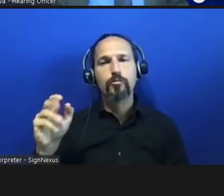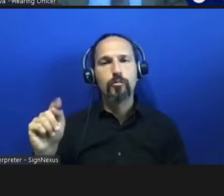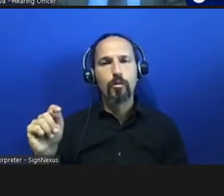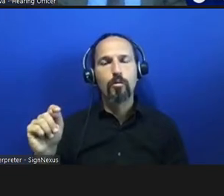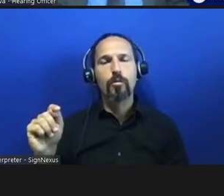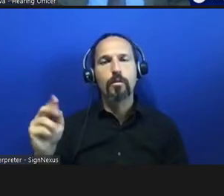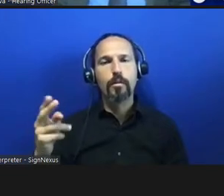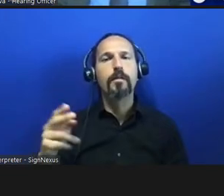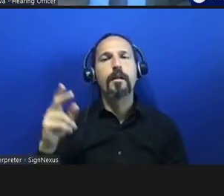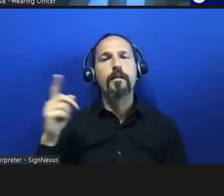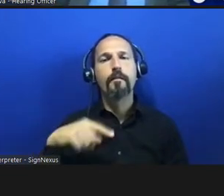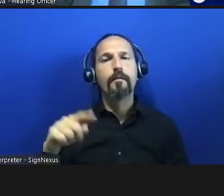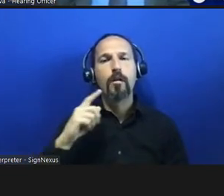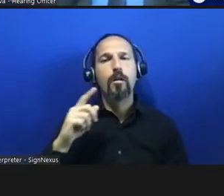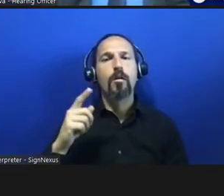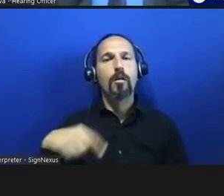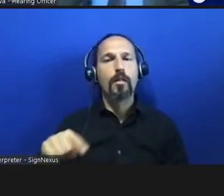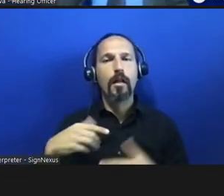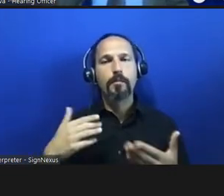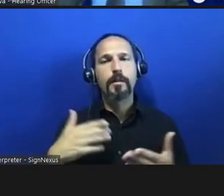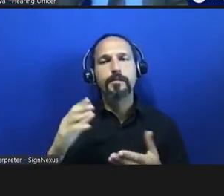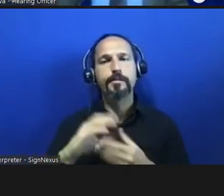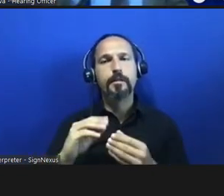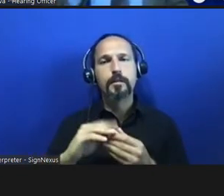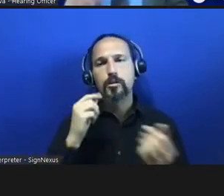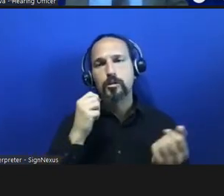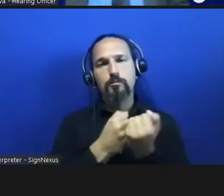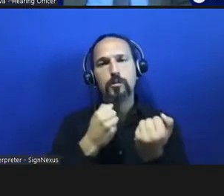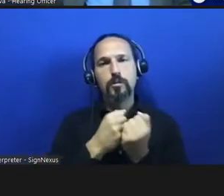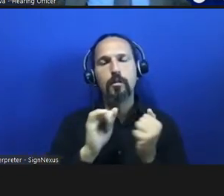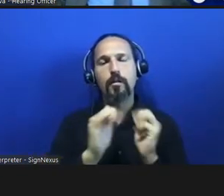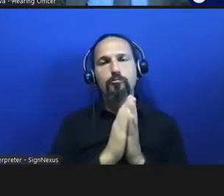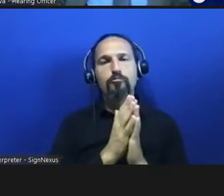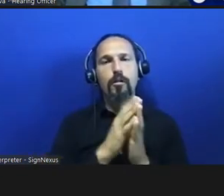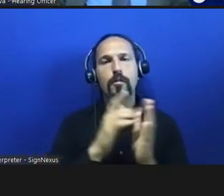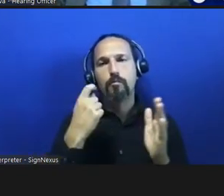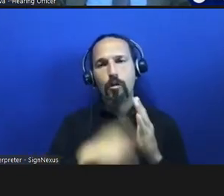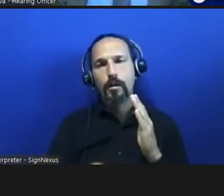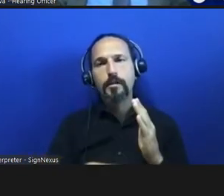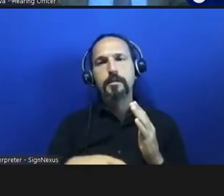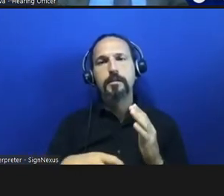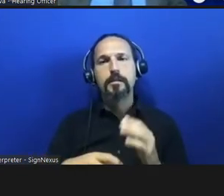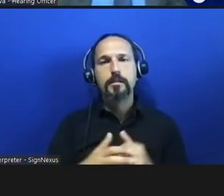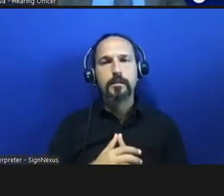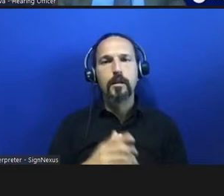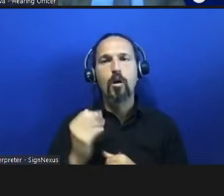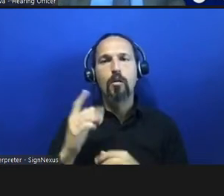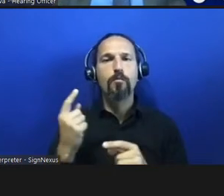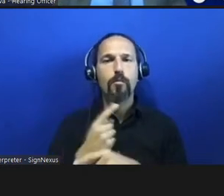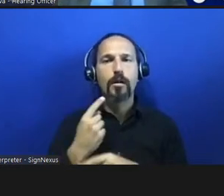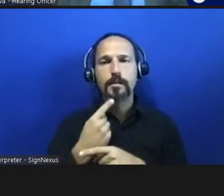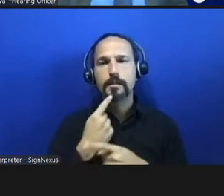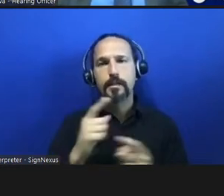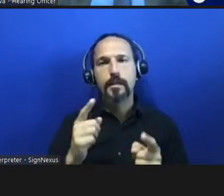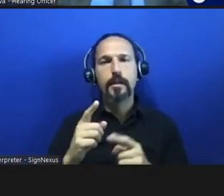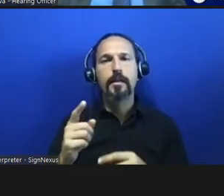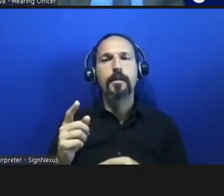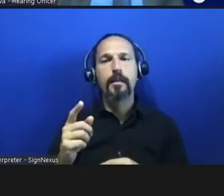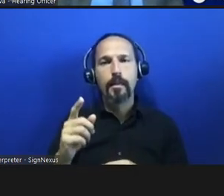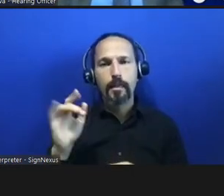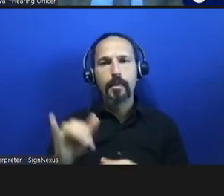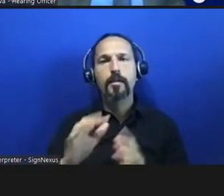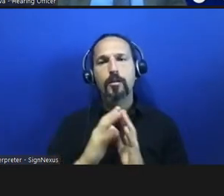that role and on their behalf I'm here to speak in strong support of congestion pricing or more appropriately decongestion